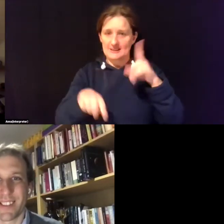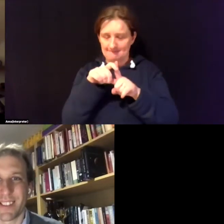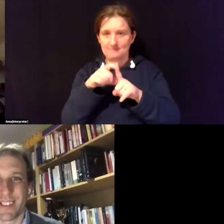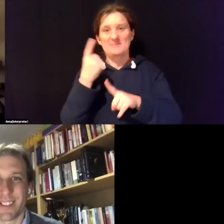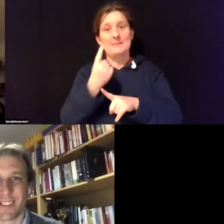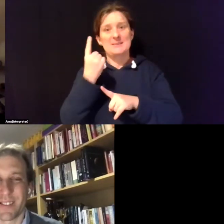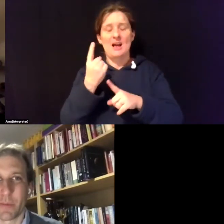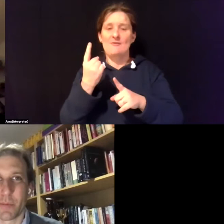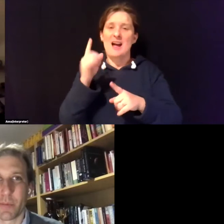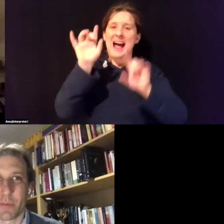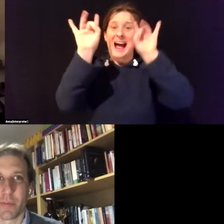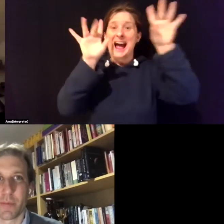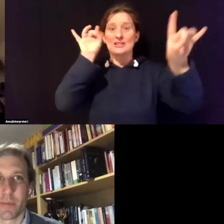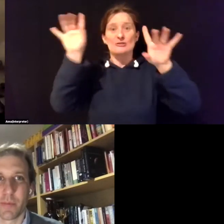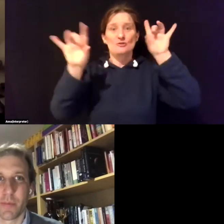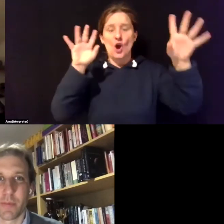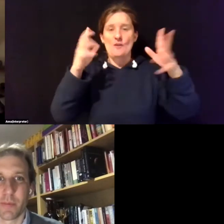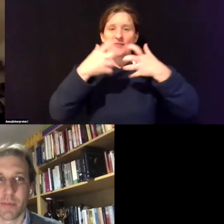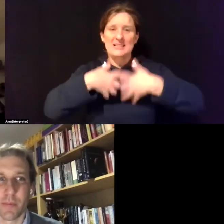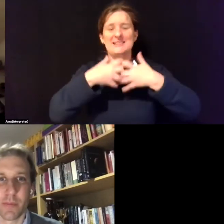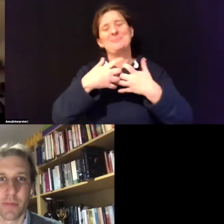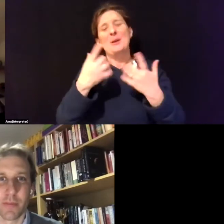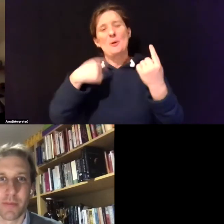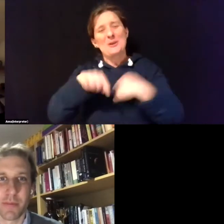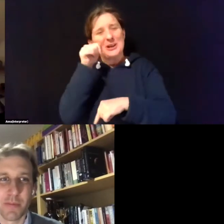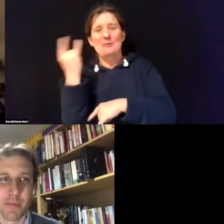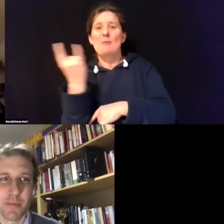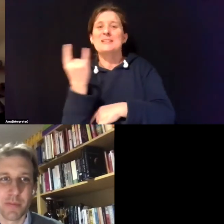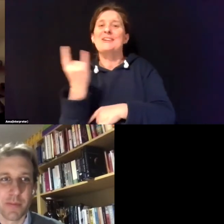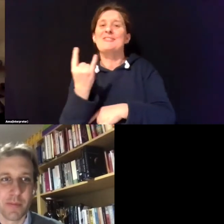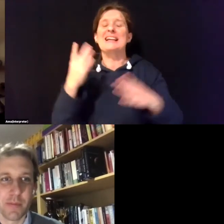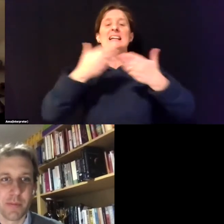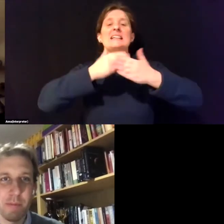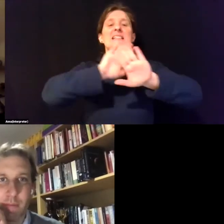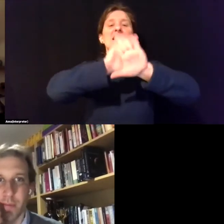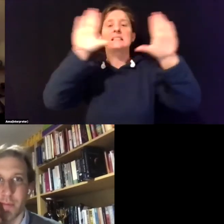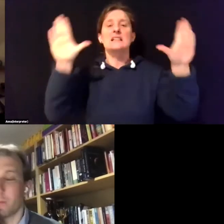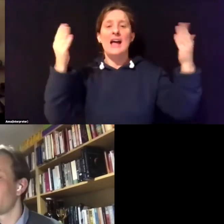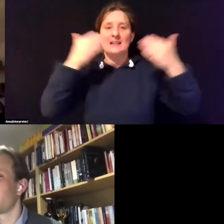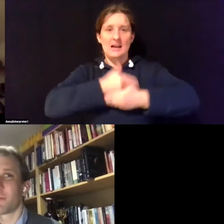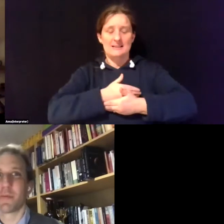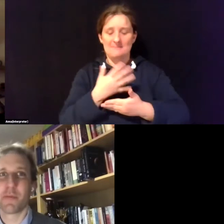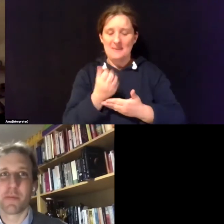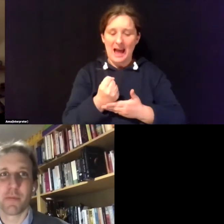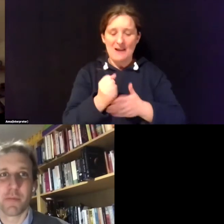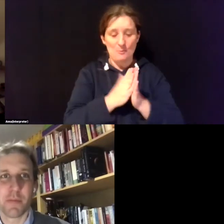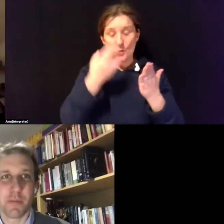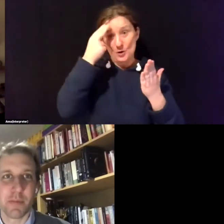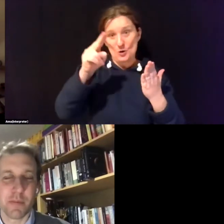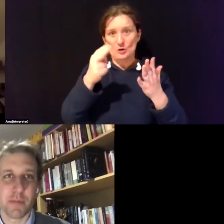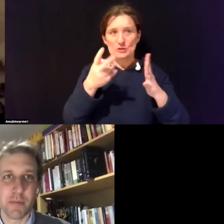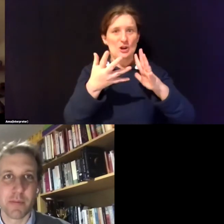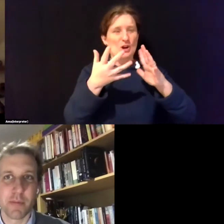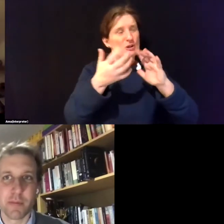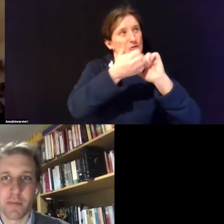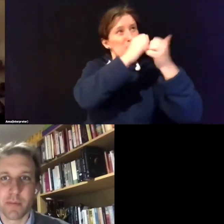our TVs as a presenter on BBC's Sky at Night. Chris has a new book out called The Crowd in the Cosmos, and if you want to learn